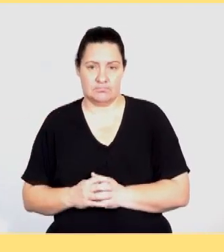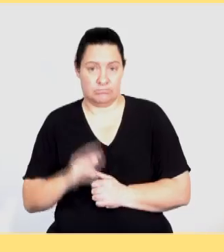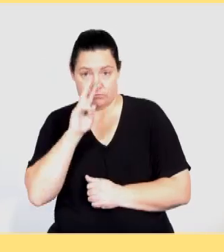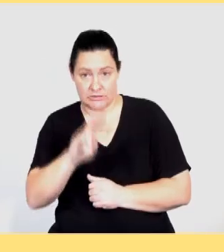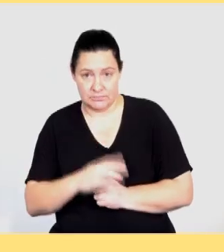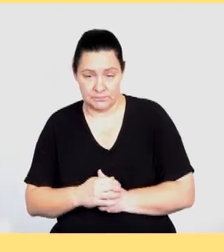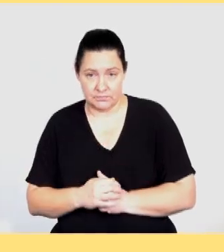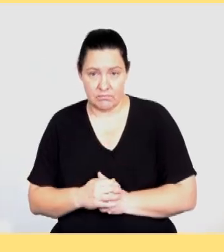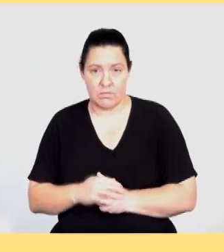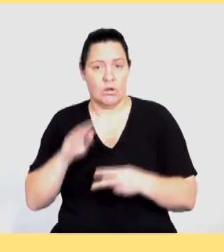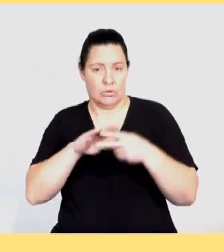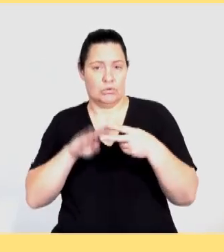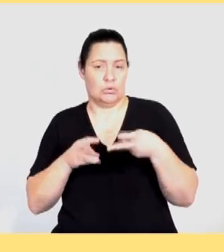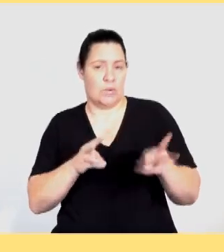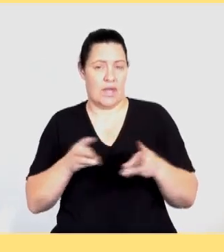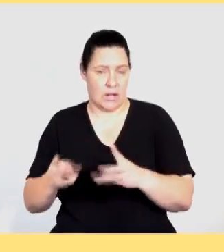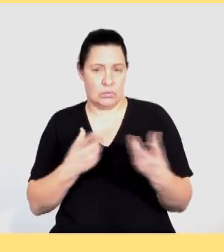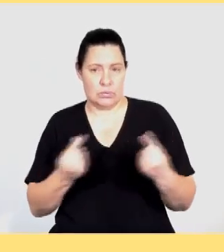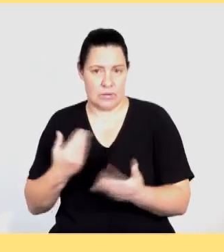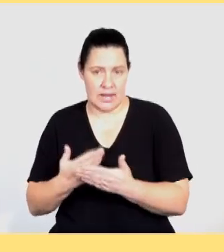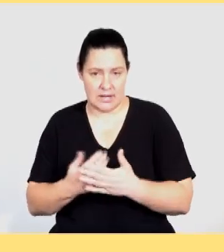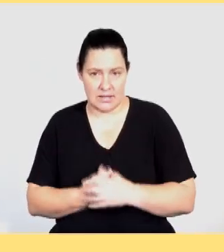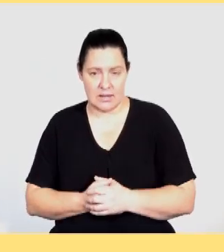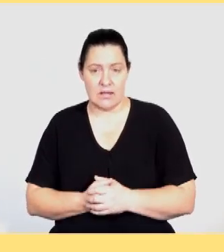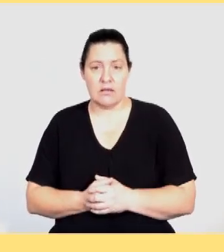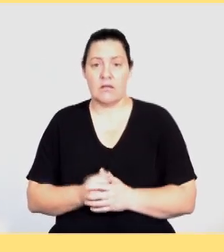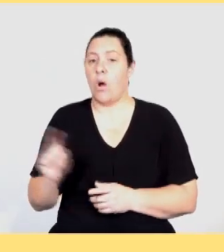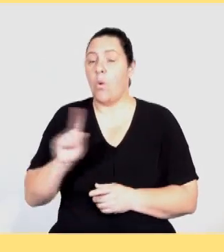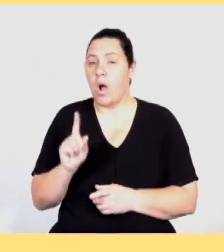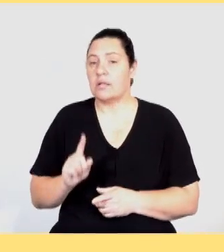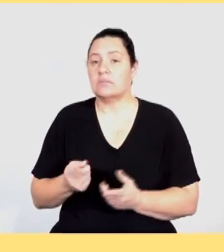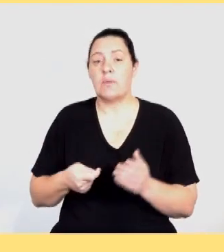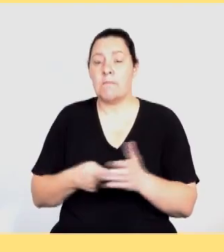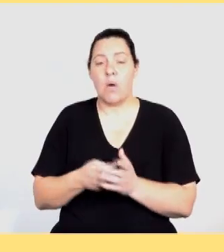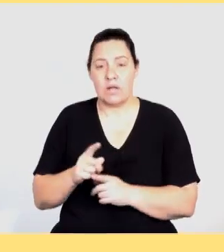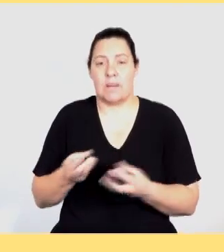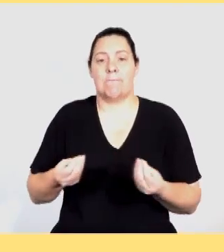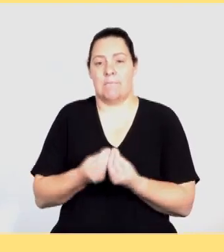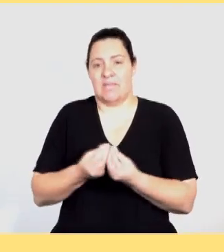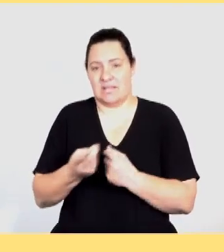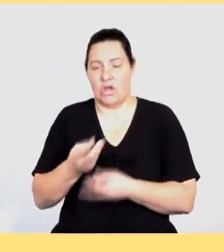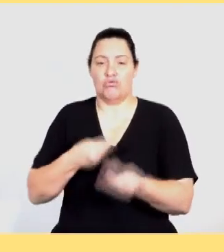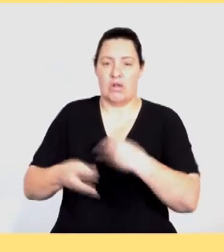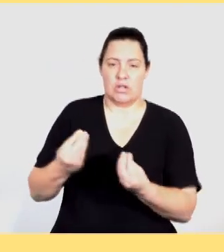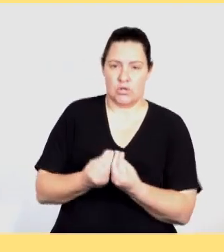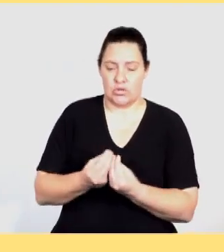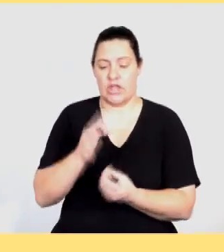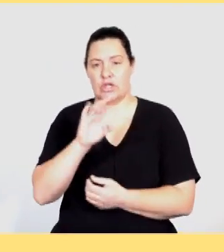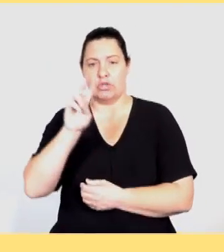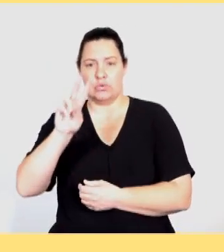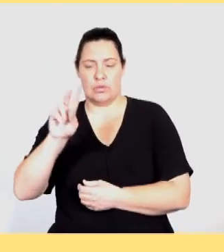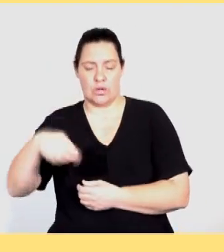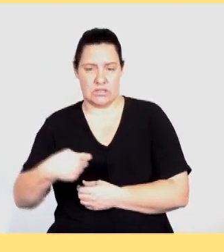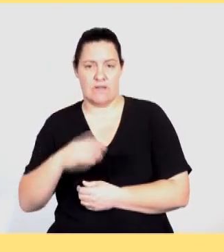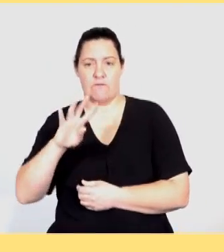32,400. You see, two ways that you could have done it. And what is it that we bought? Purchased goods, trading stock,